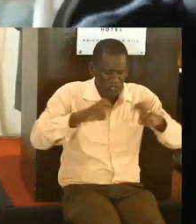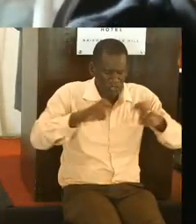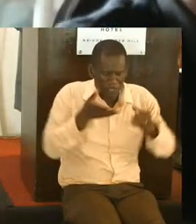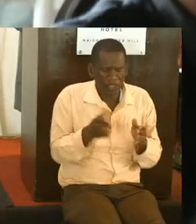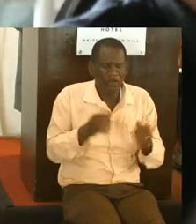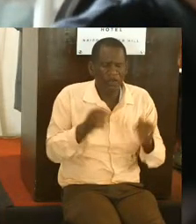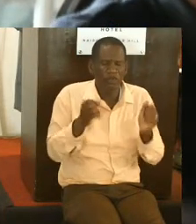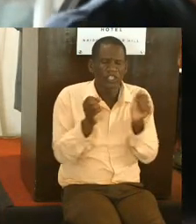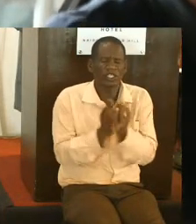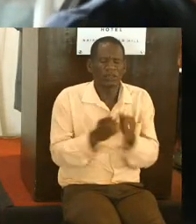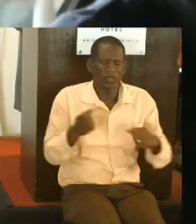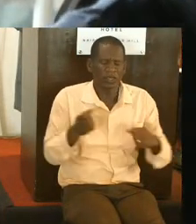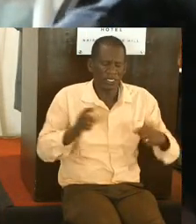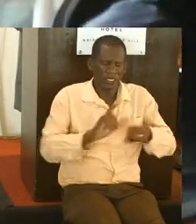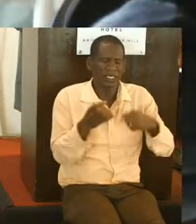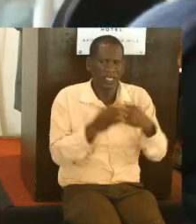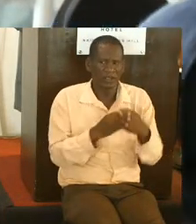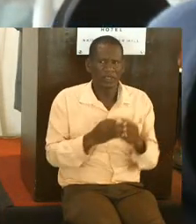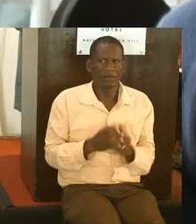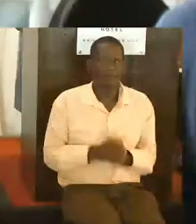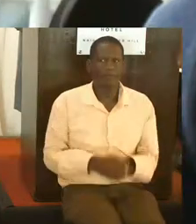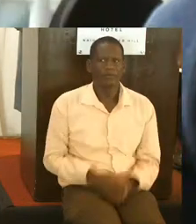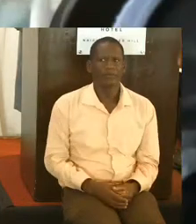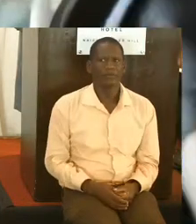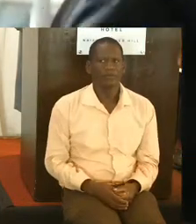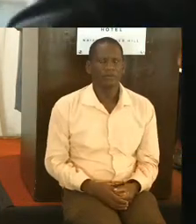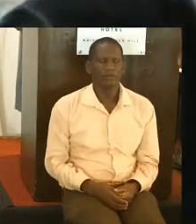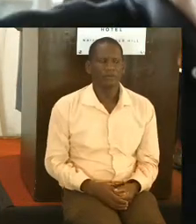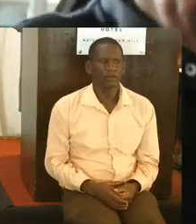Decemberists my short point